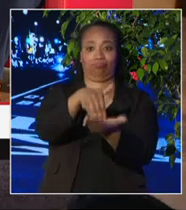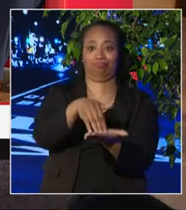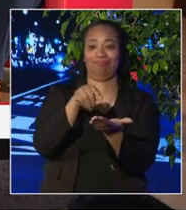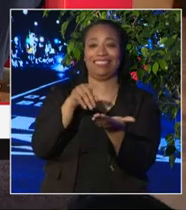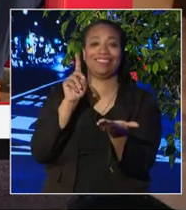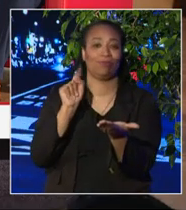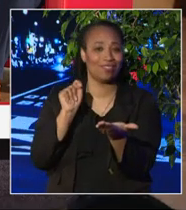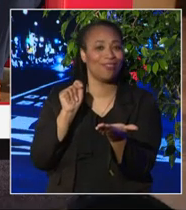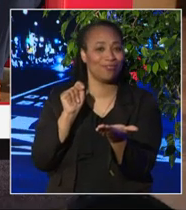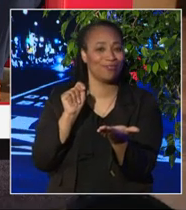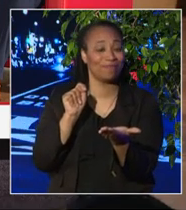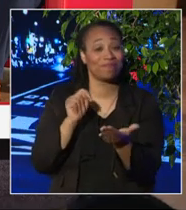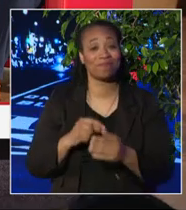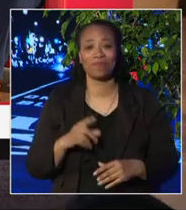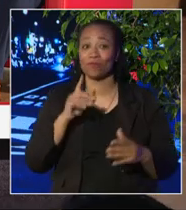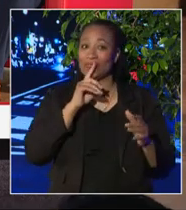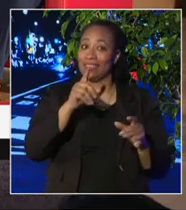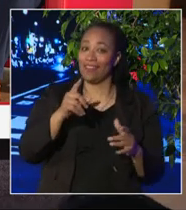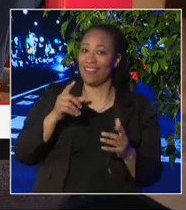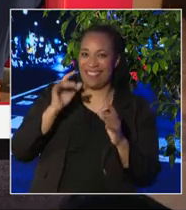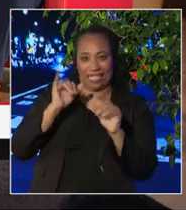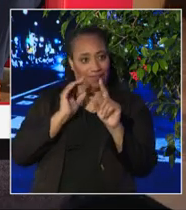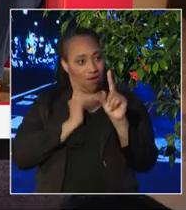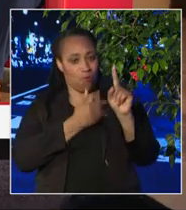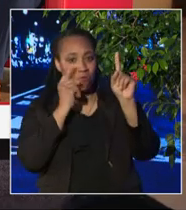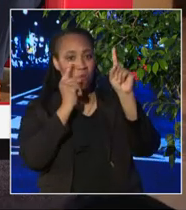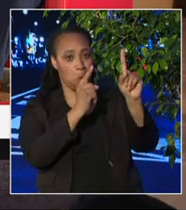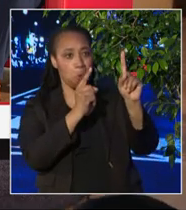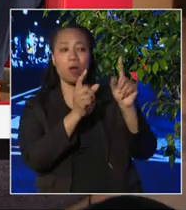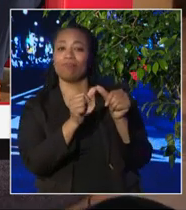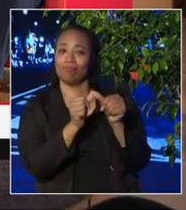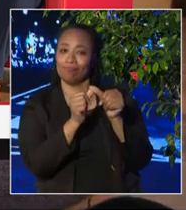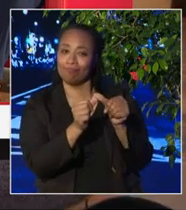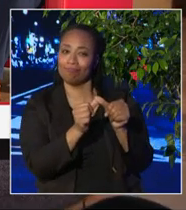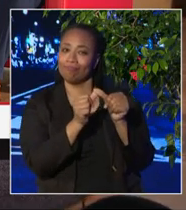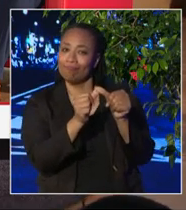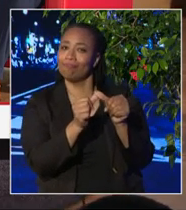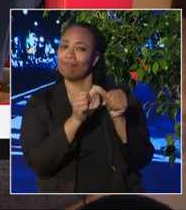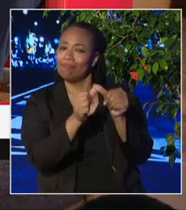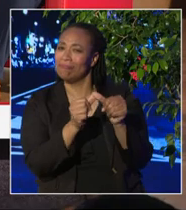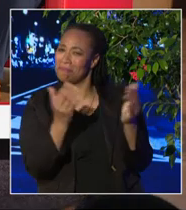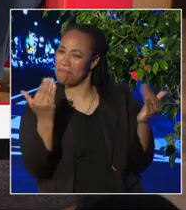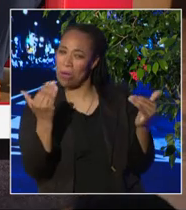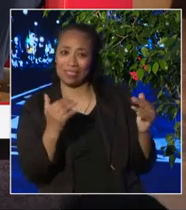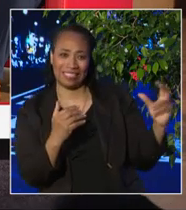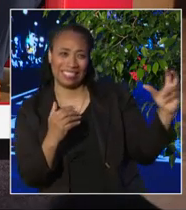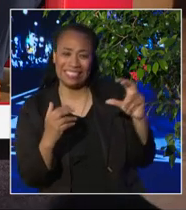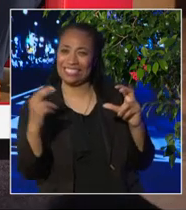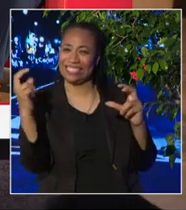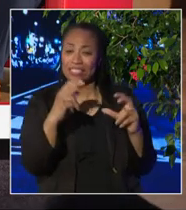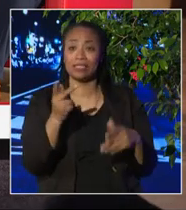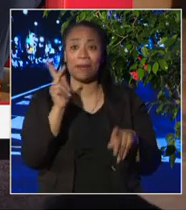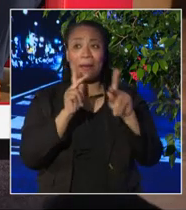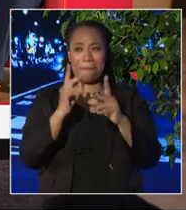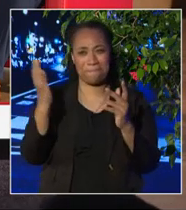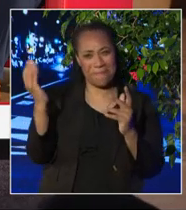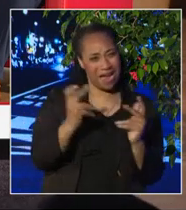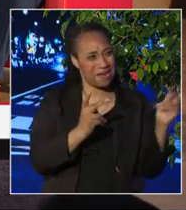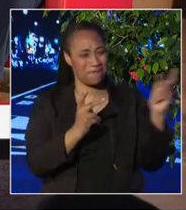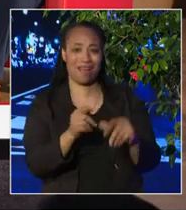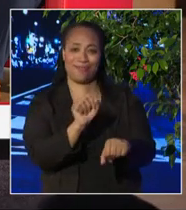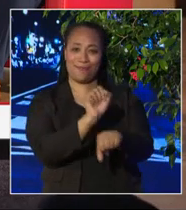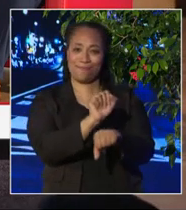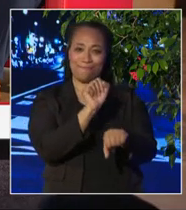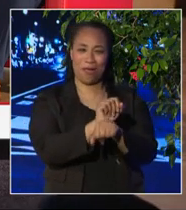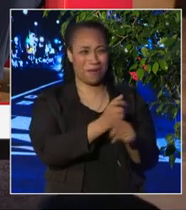So we're trying to plan to get more people living downtown, and people want